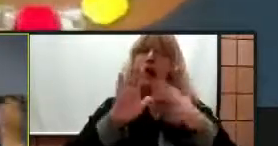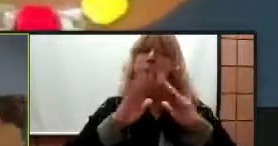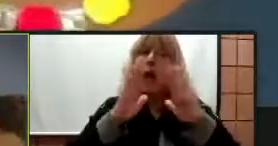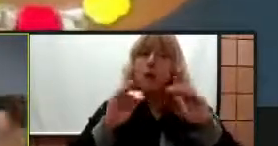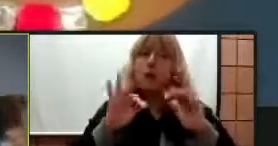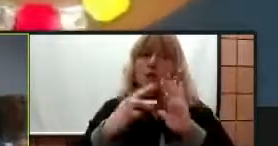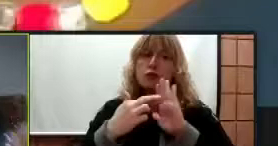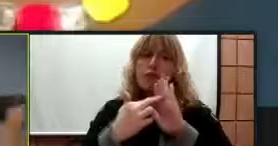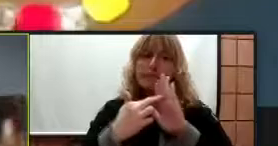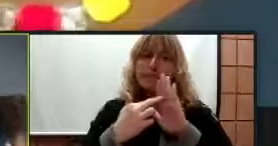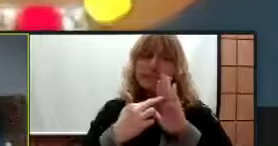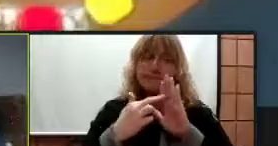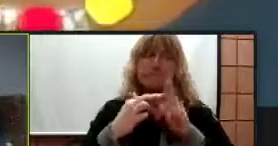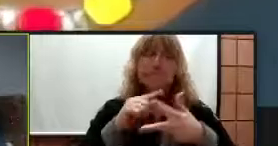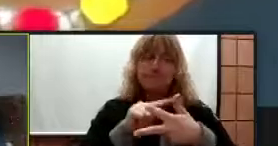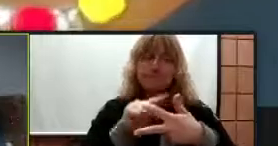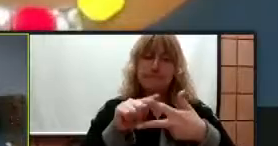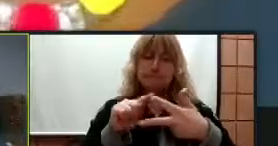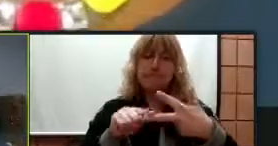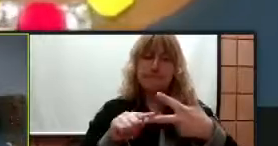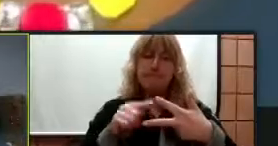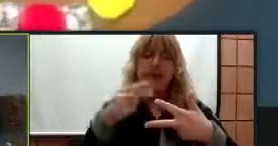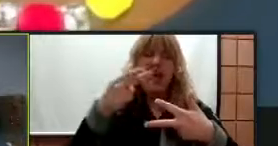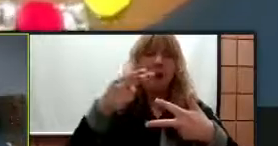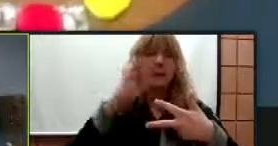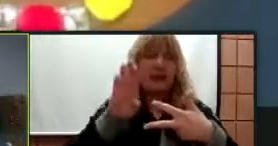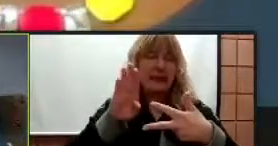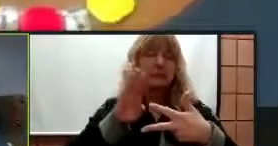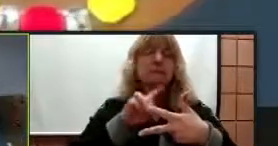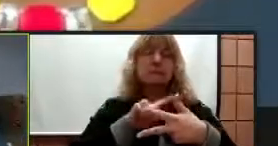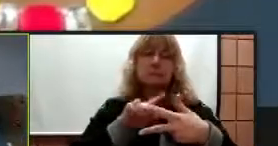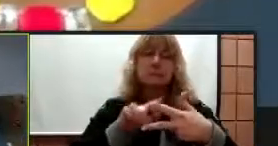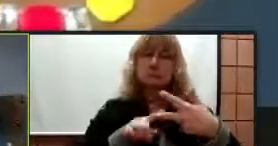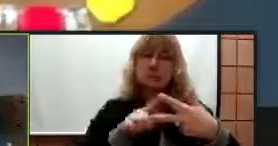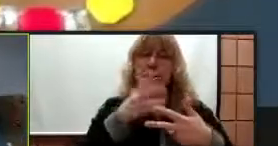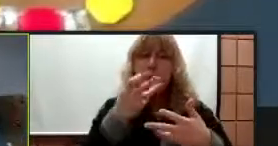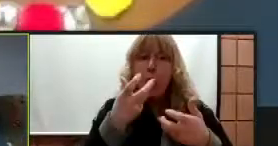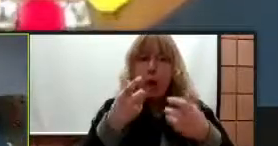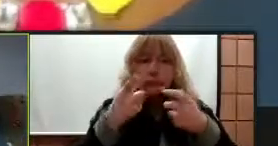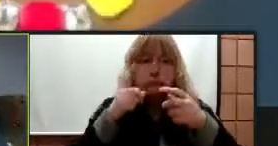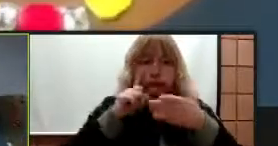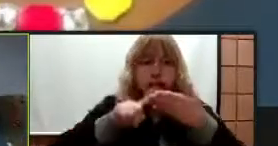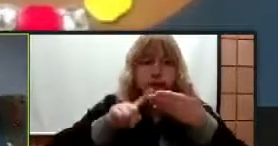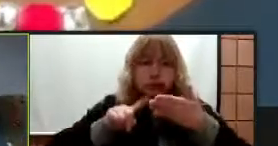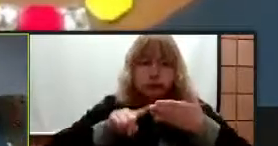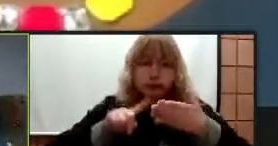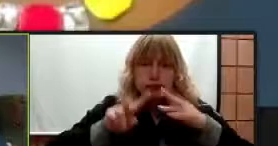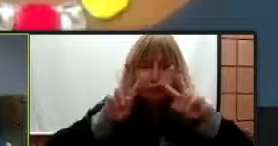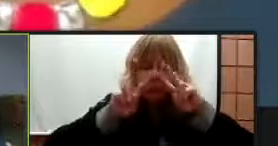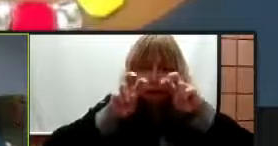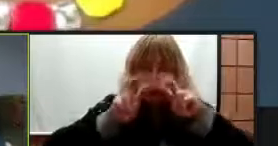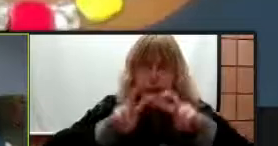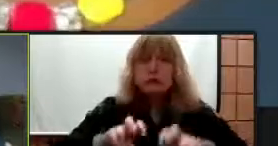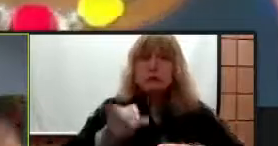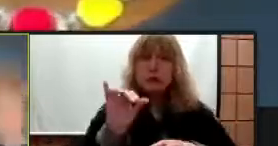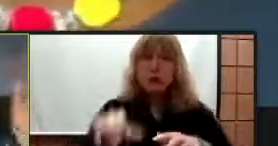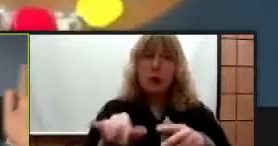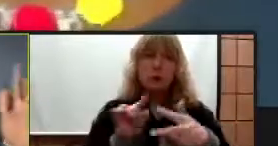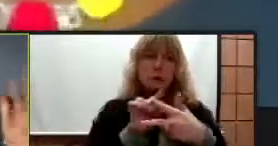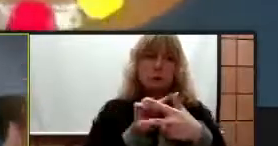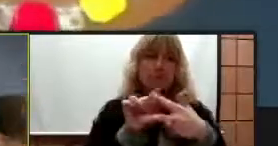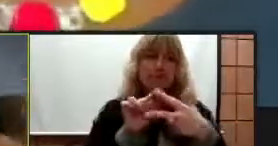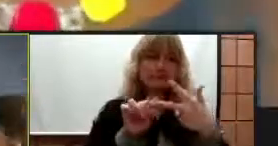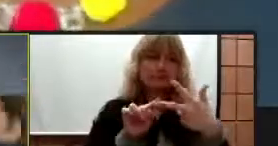delve deeply into this, you could do a little bit of research because that's going to be very important. So what has happened now is that the